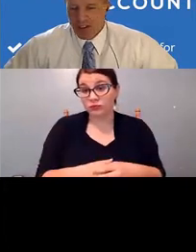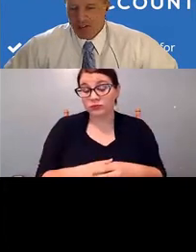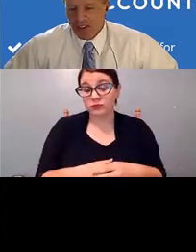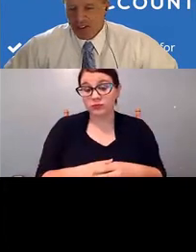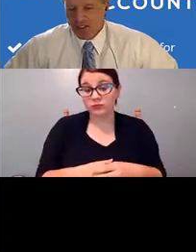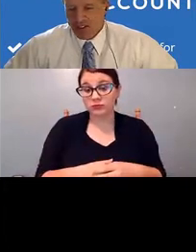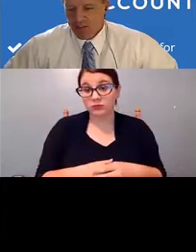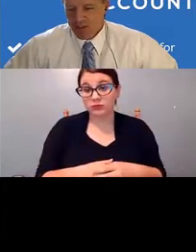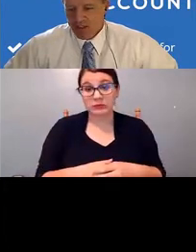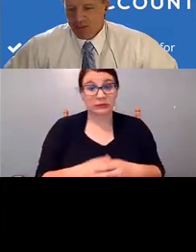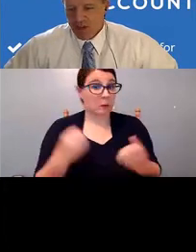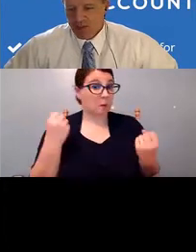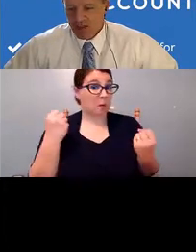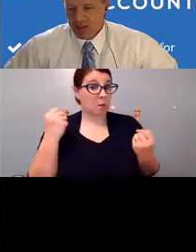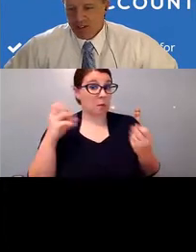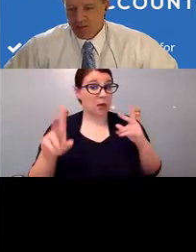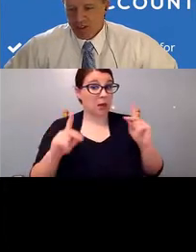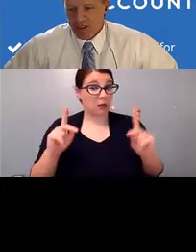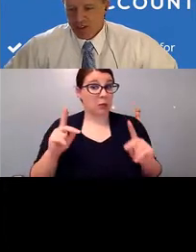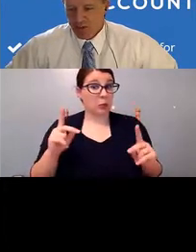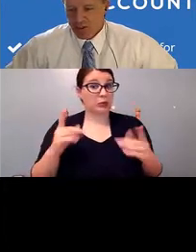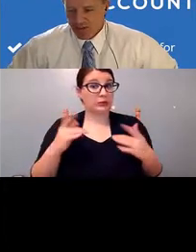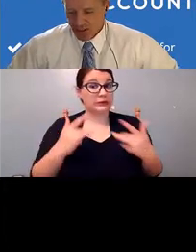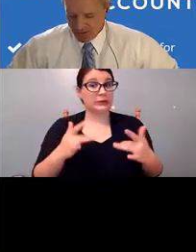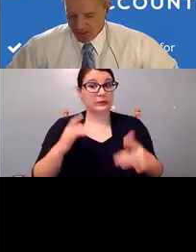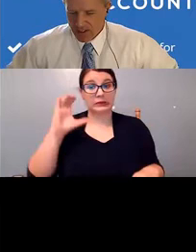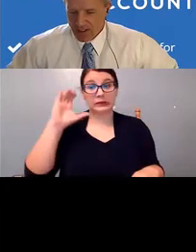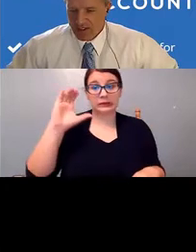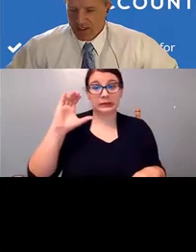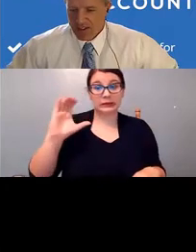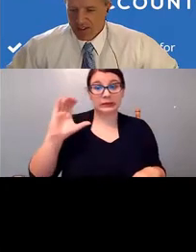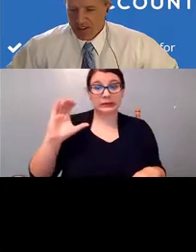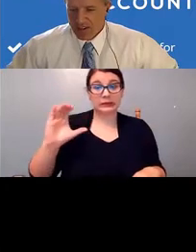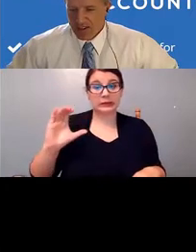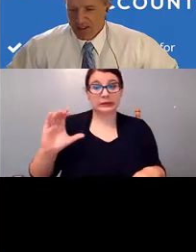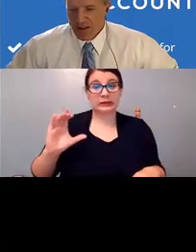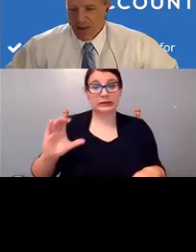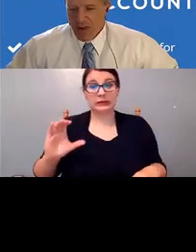Looks like C seems to be a popular answer. We got a 25 in there.